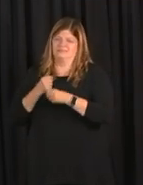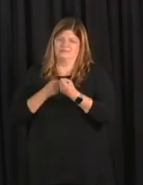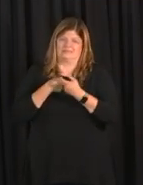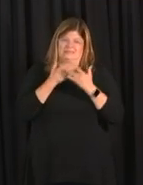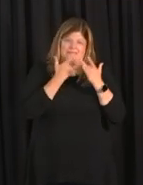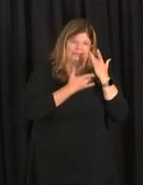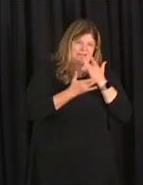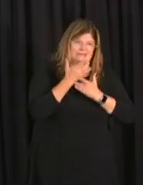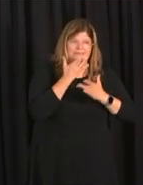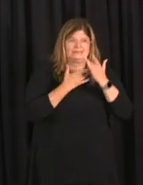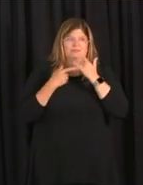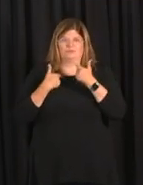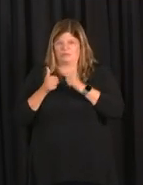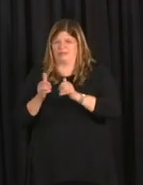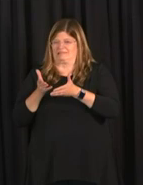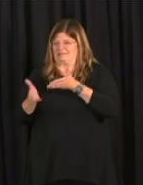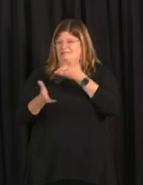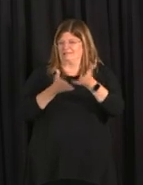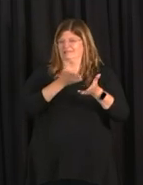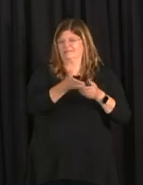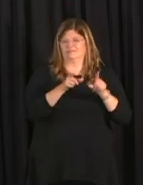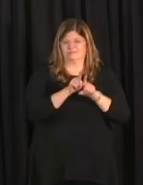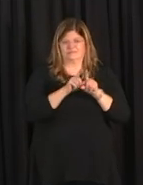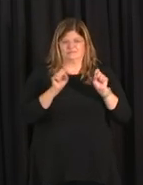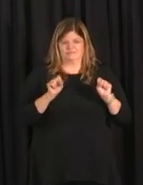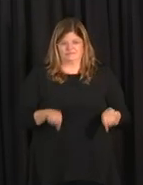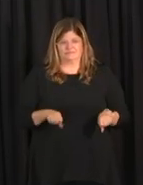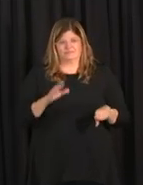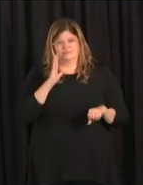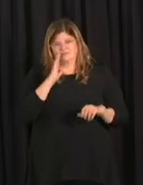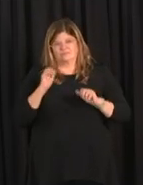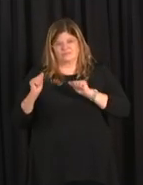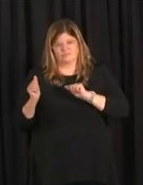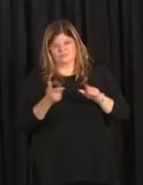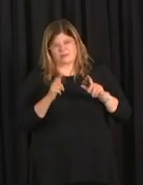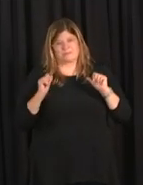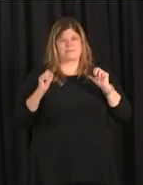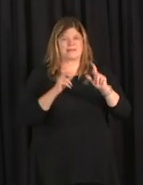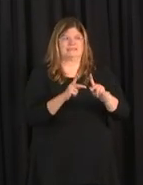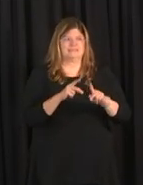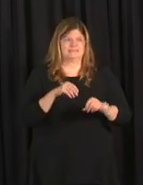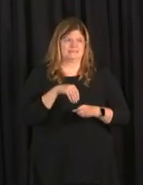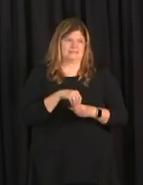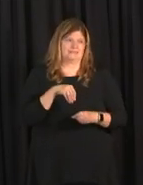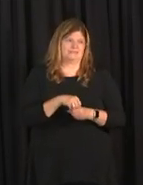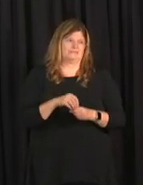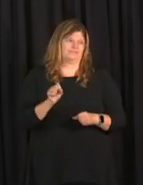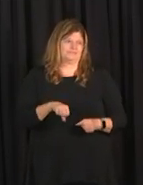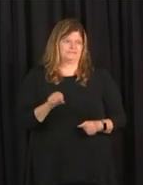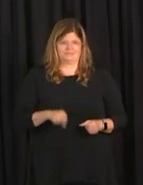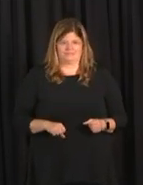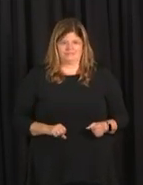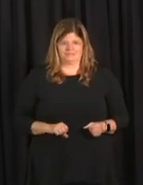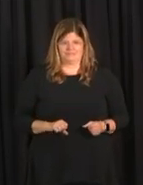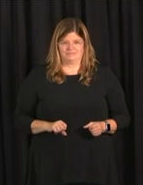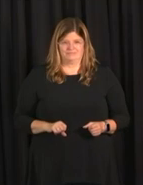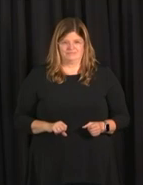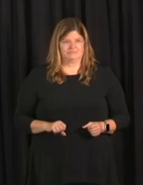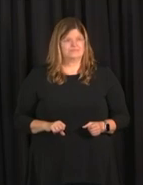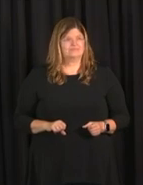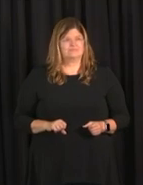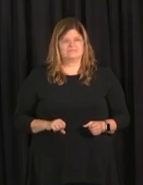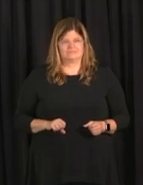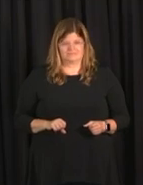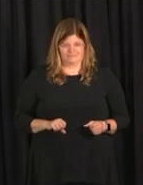the businesses can be successful. And would we all like to be back inside at the tables and filling up their